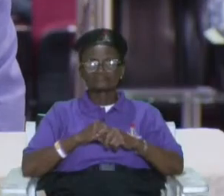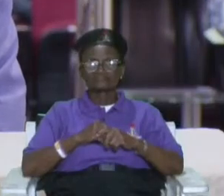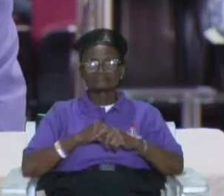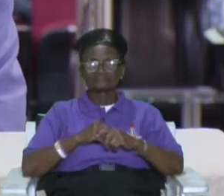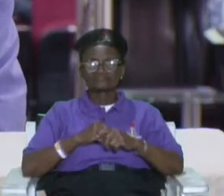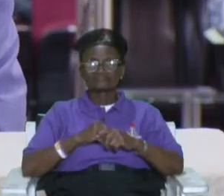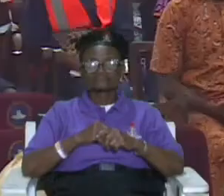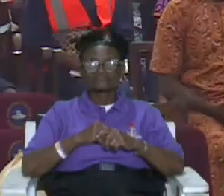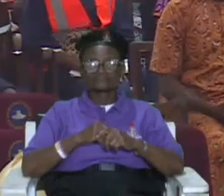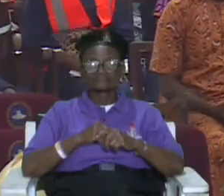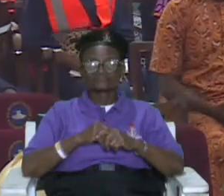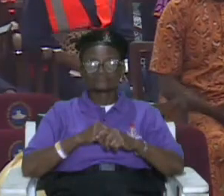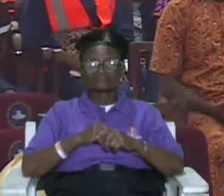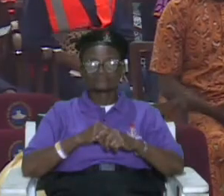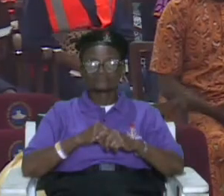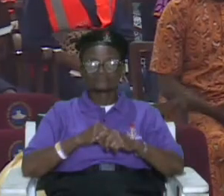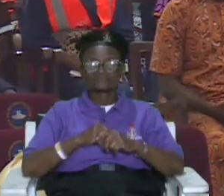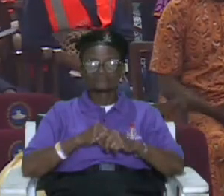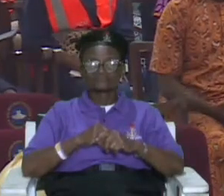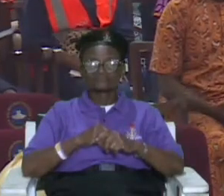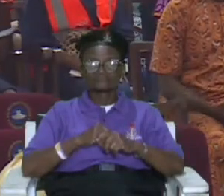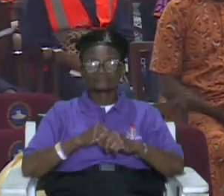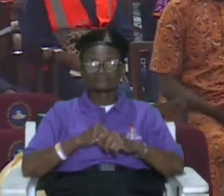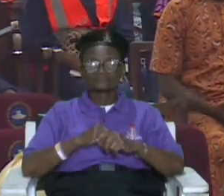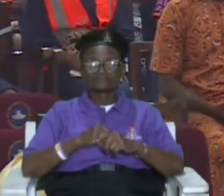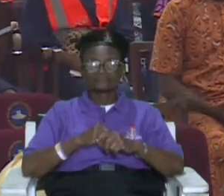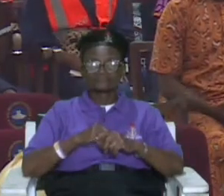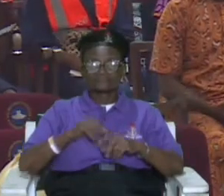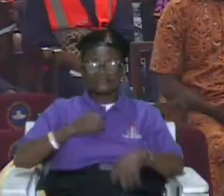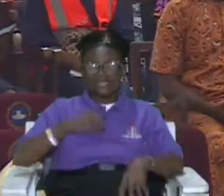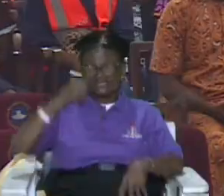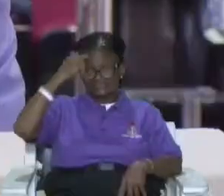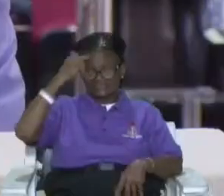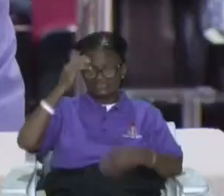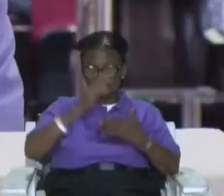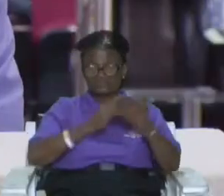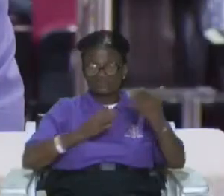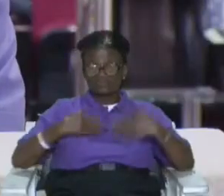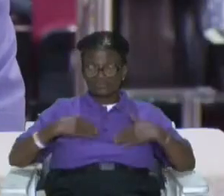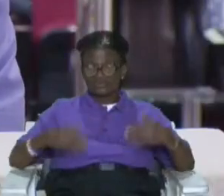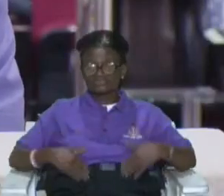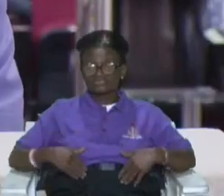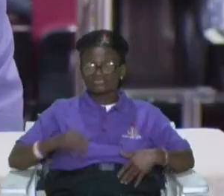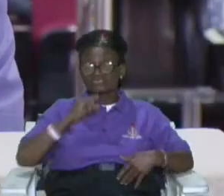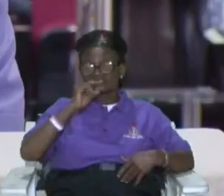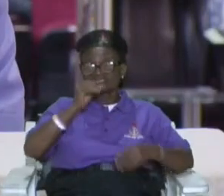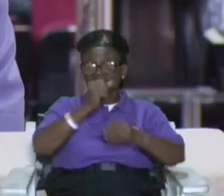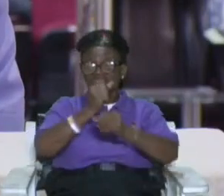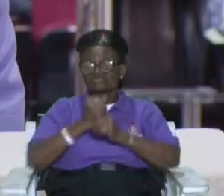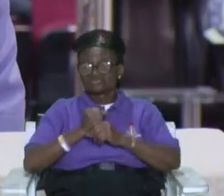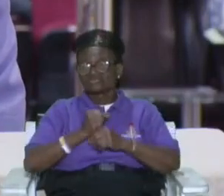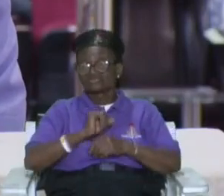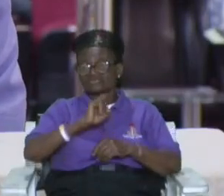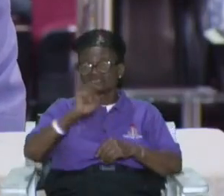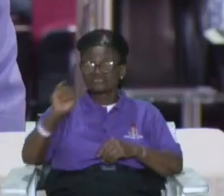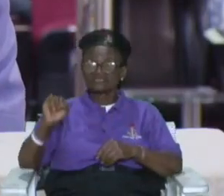thank you, Lord. I think somebody is receiving a miracle somewhere there. That's why they're